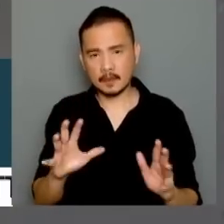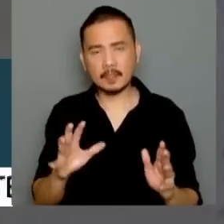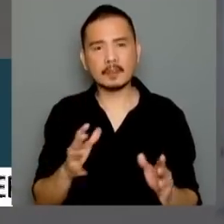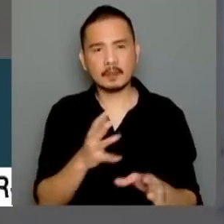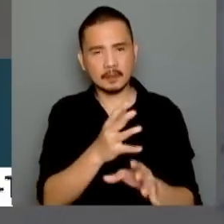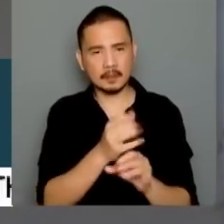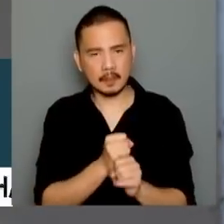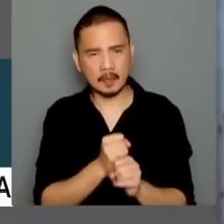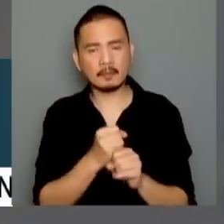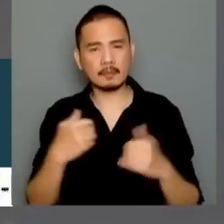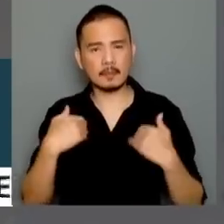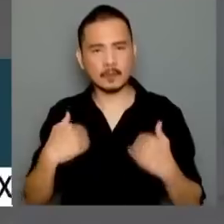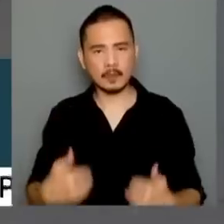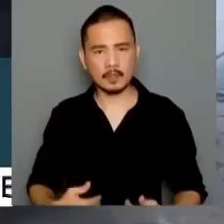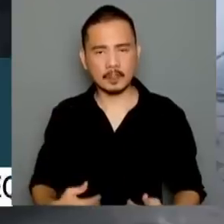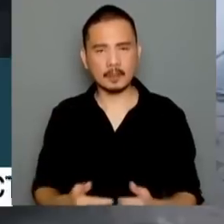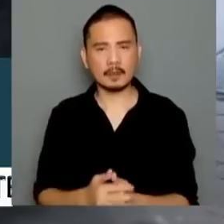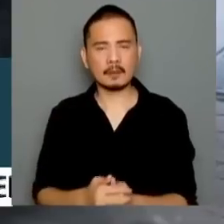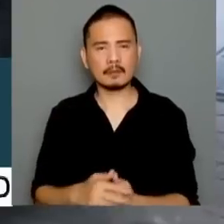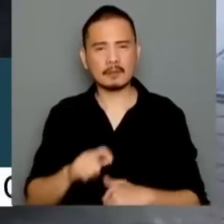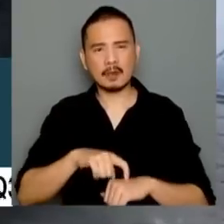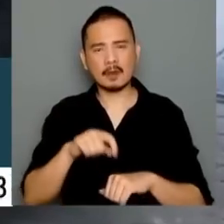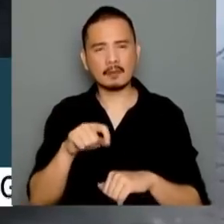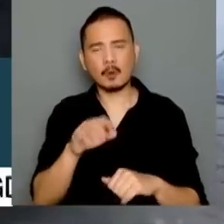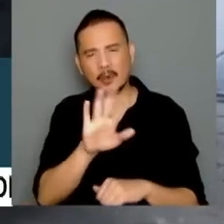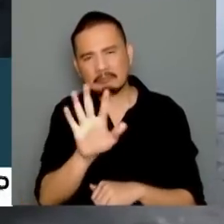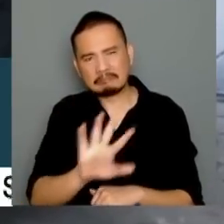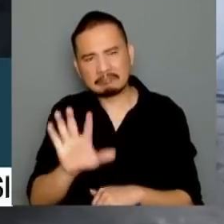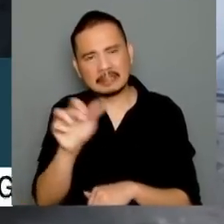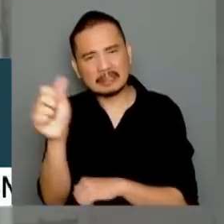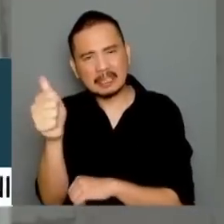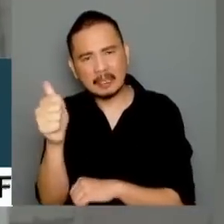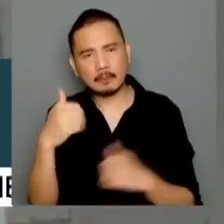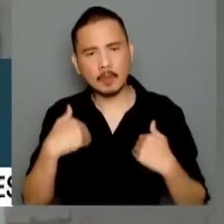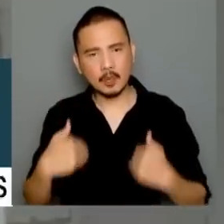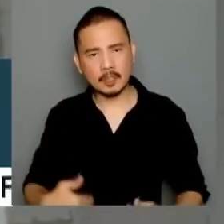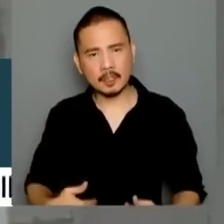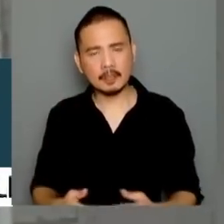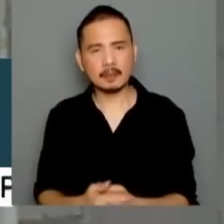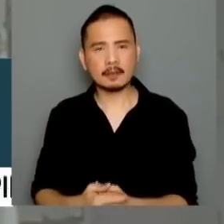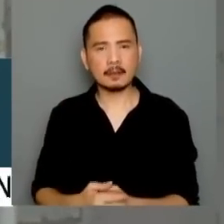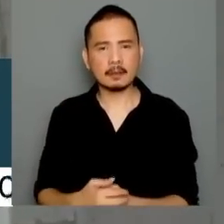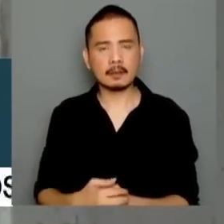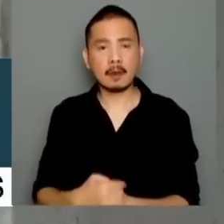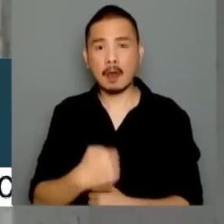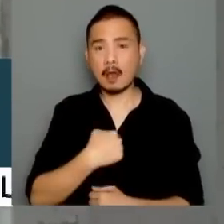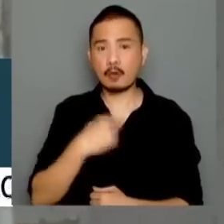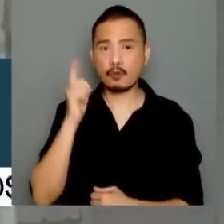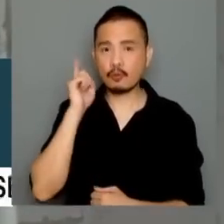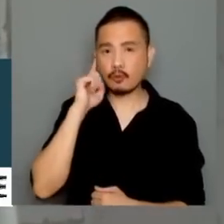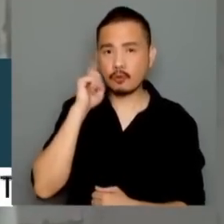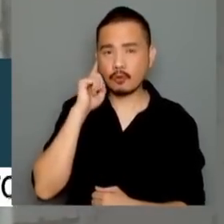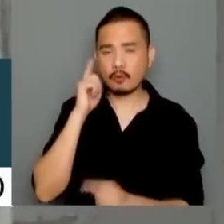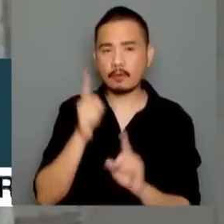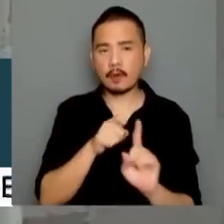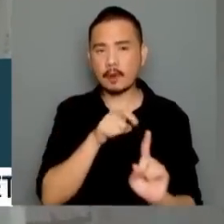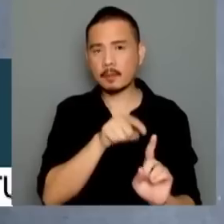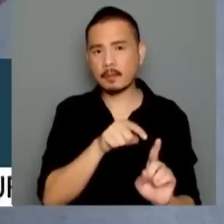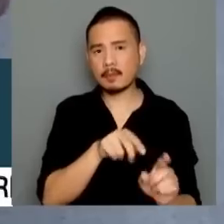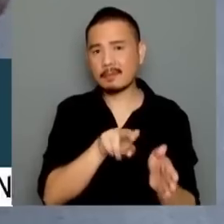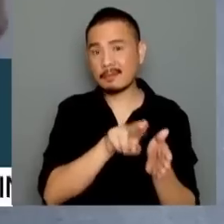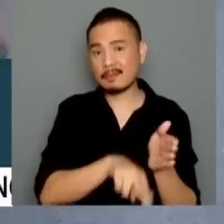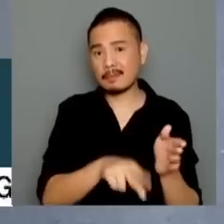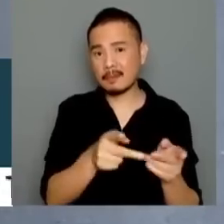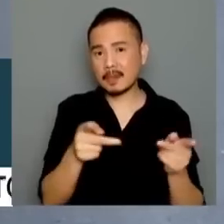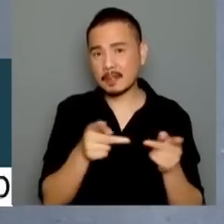cadavers, 10 to be exact. And from what I've heard from the funeral parlor and from Bureau Corps personnel, supposedly today, they